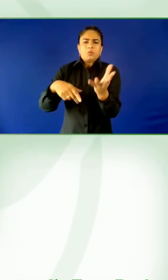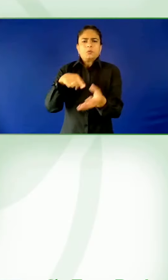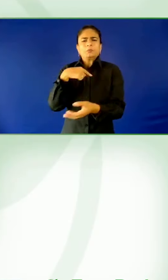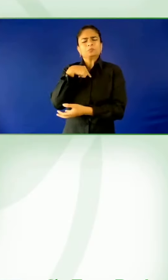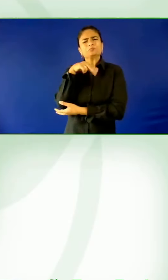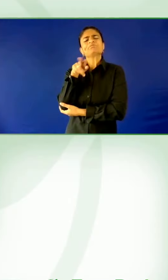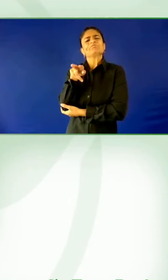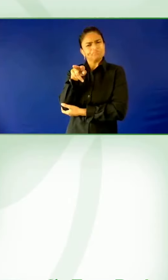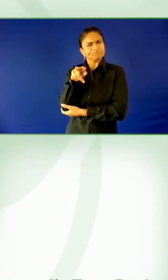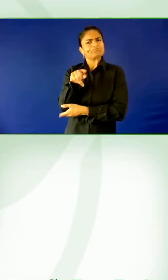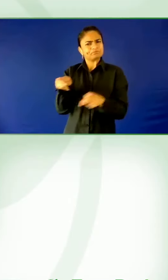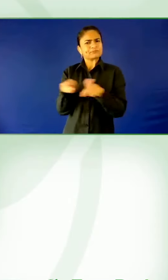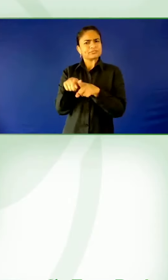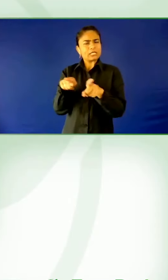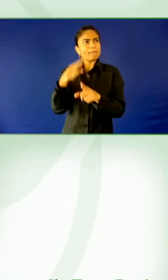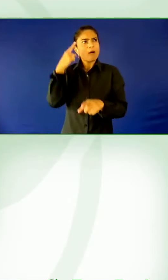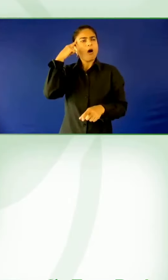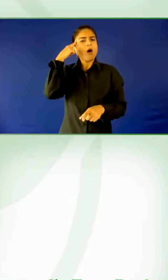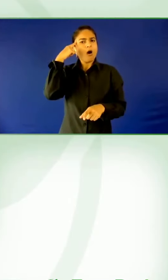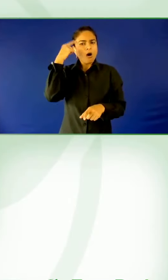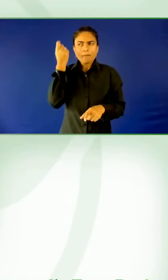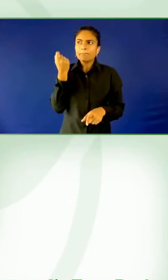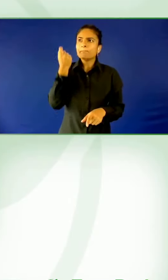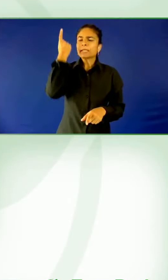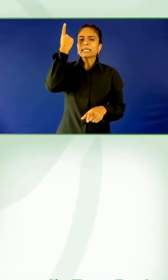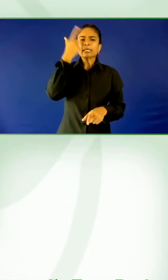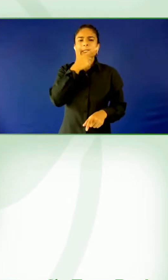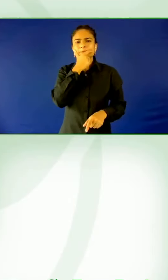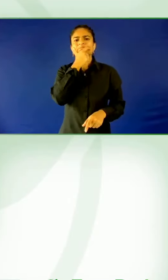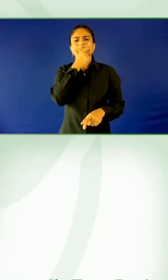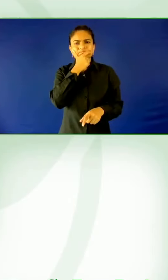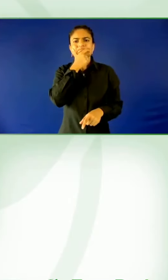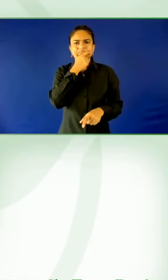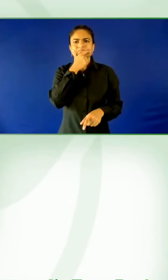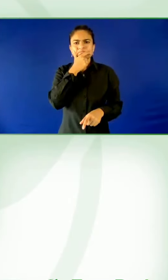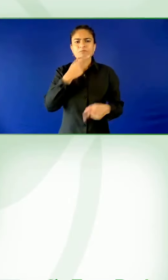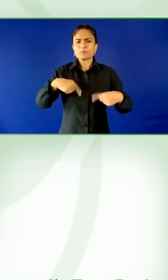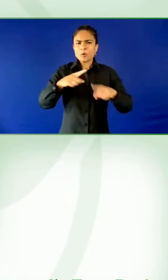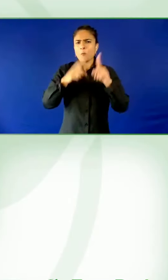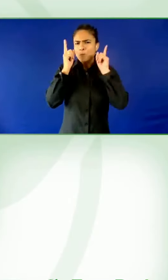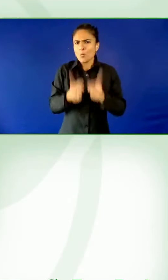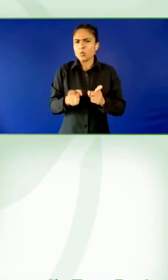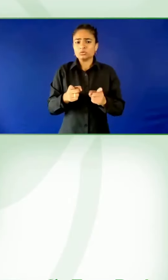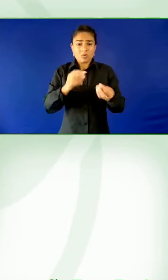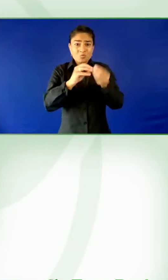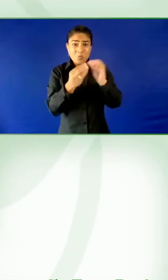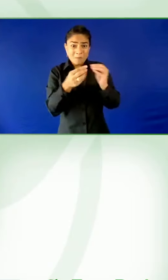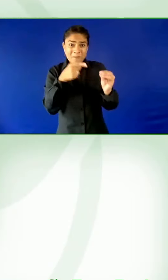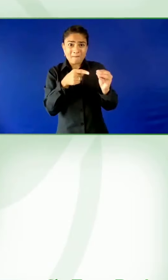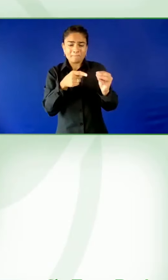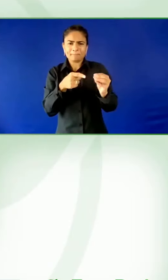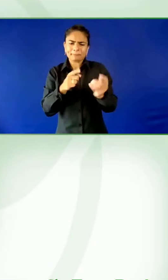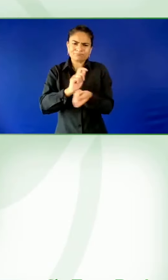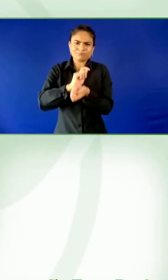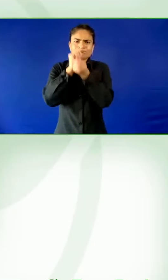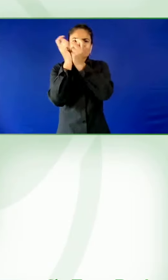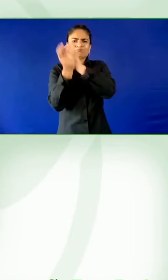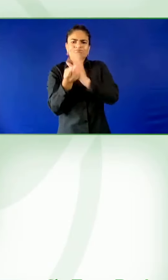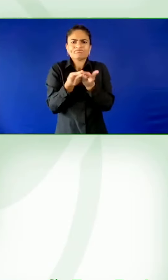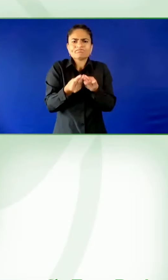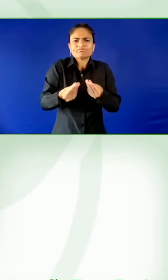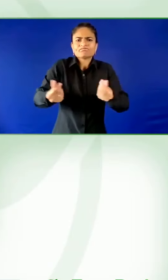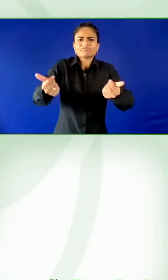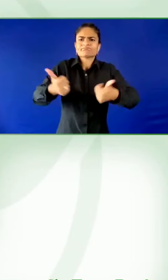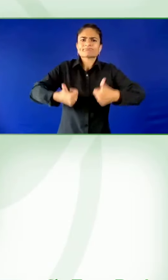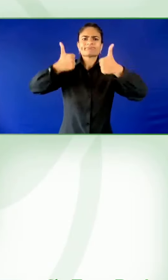to provide appropriate support for persons with disabilities in the work arena